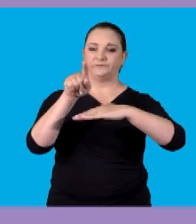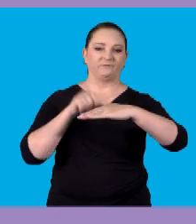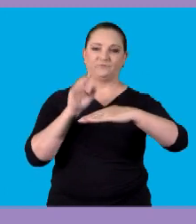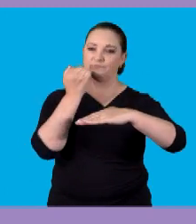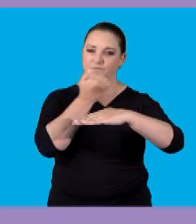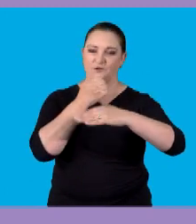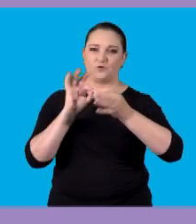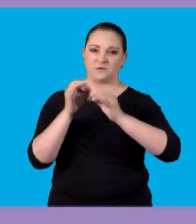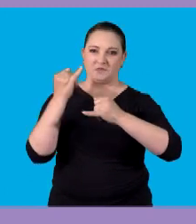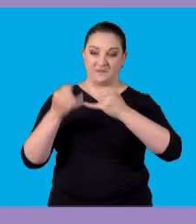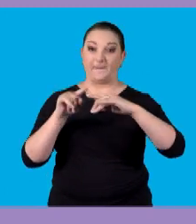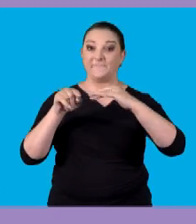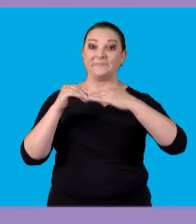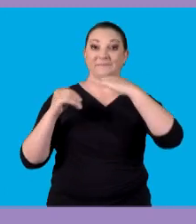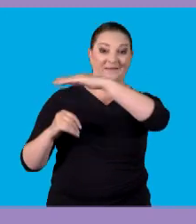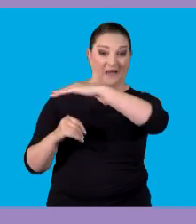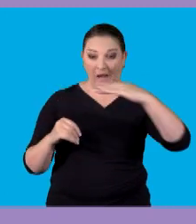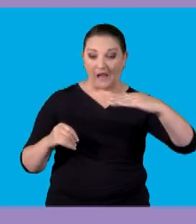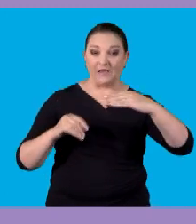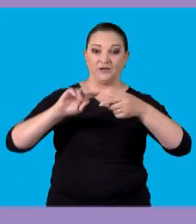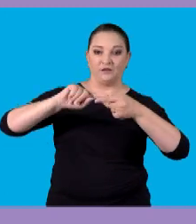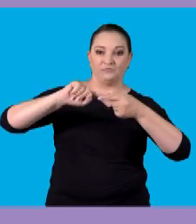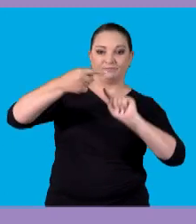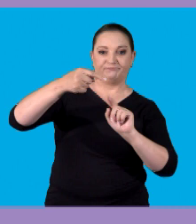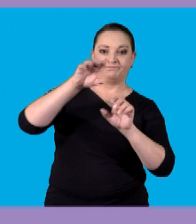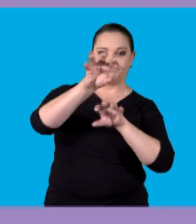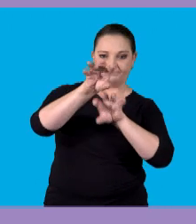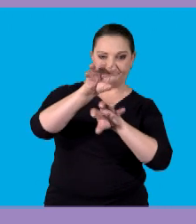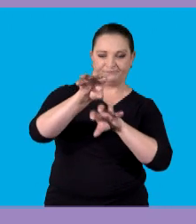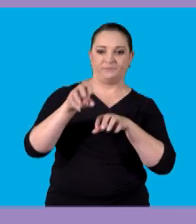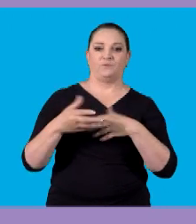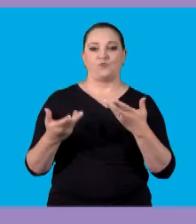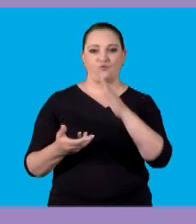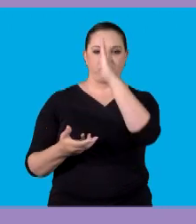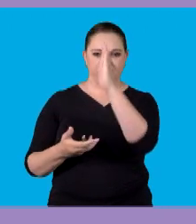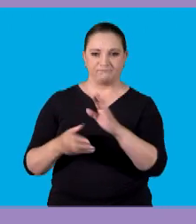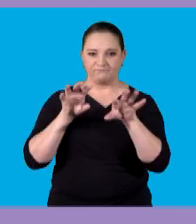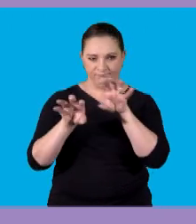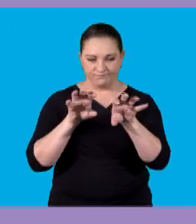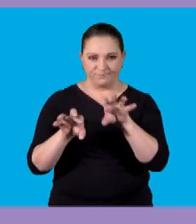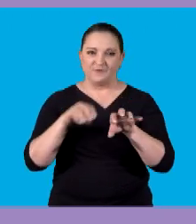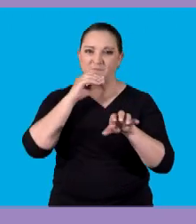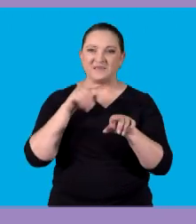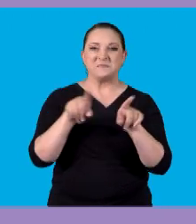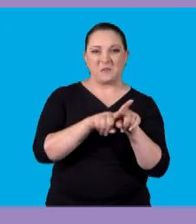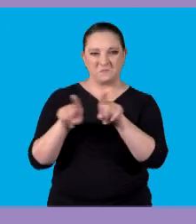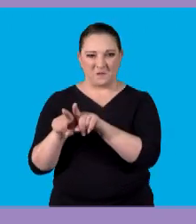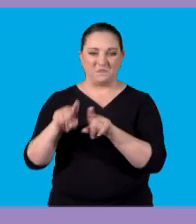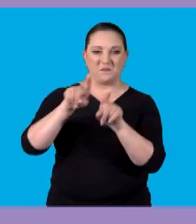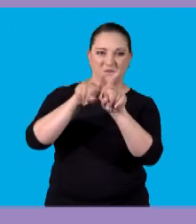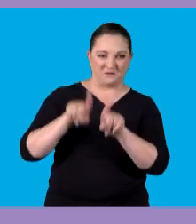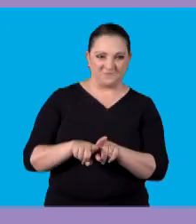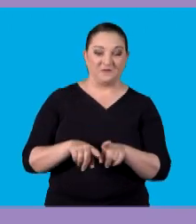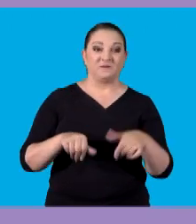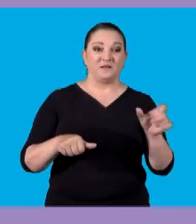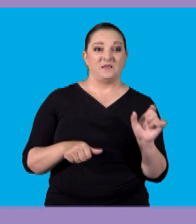2 equal parts. Then we are going to be looking at a parallelogram, and that is a